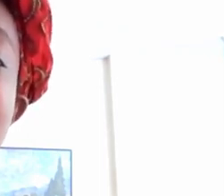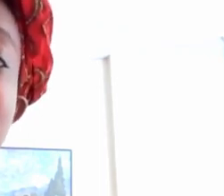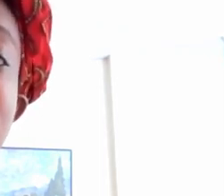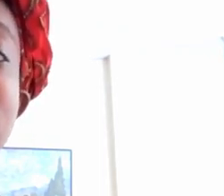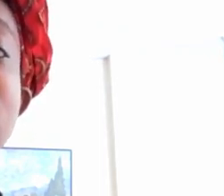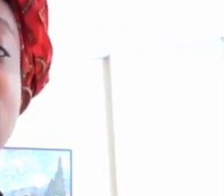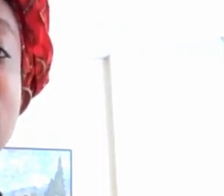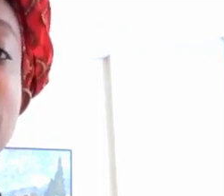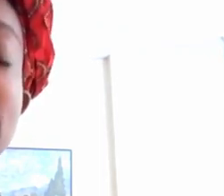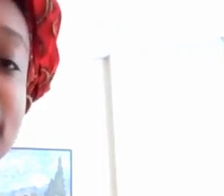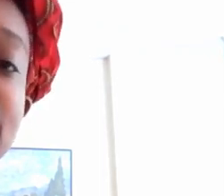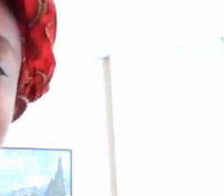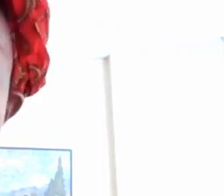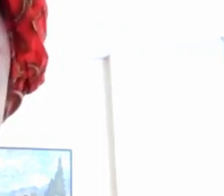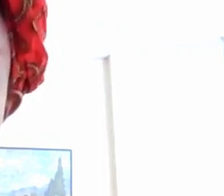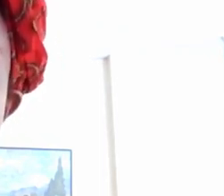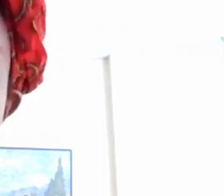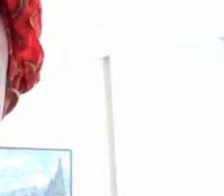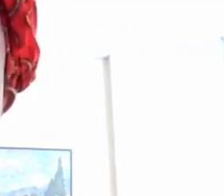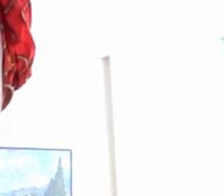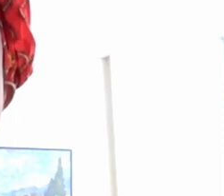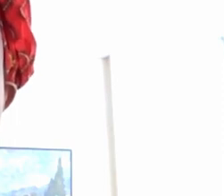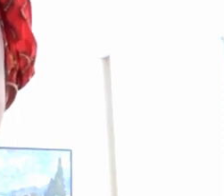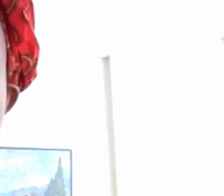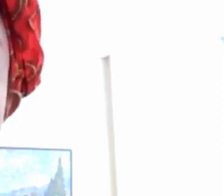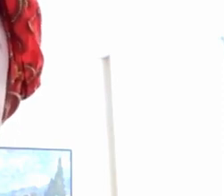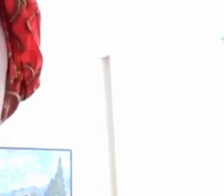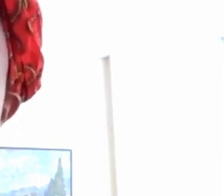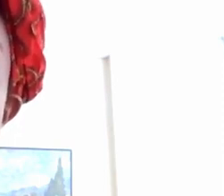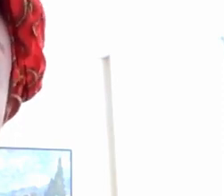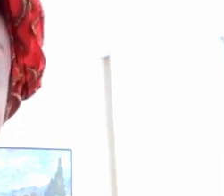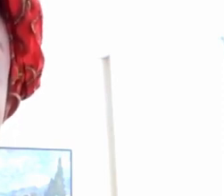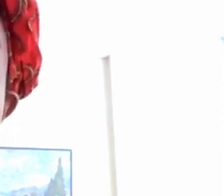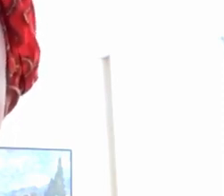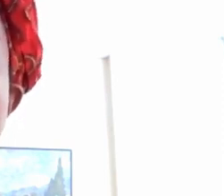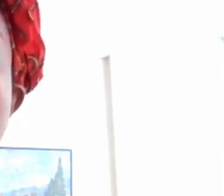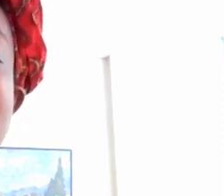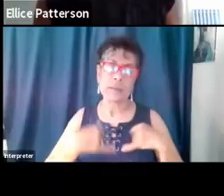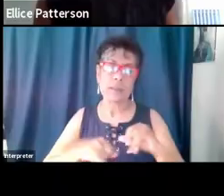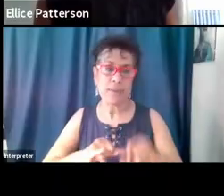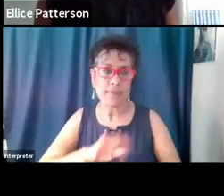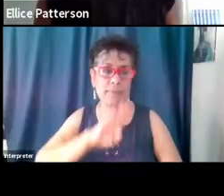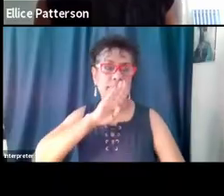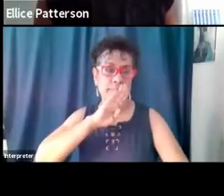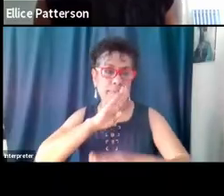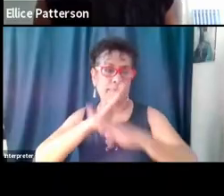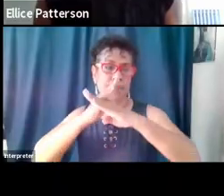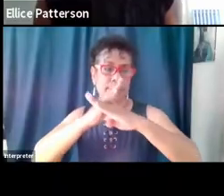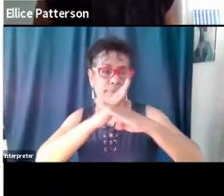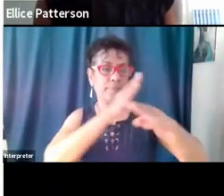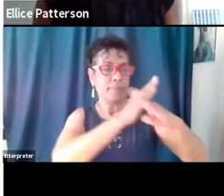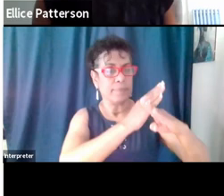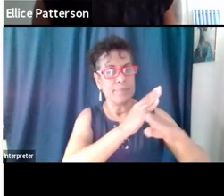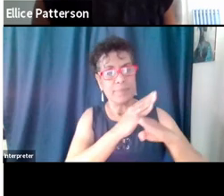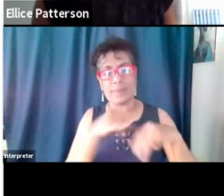From that has grown this amazing organization, but there has still been setbacks and challenges. And even today, we're realizing